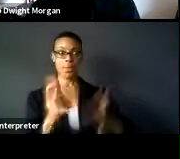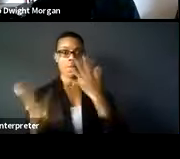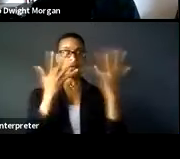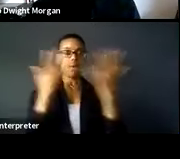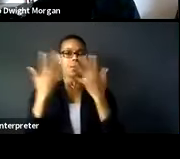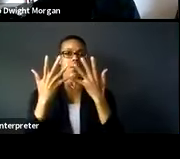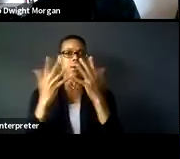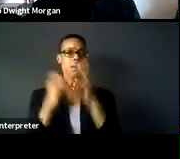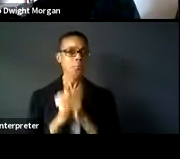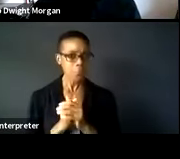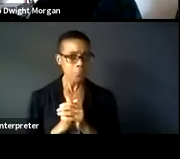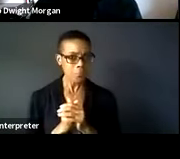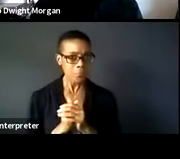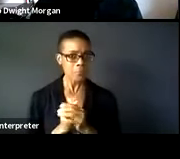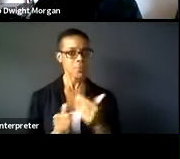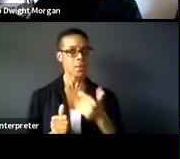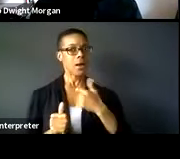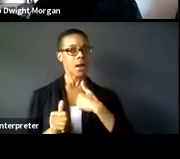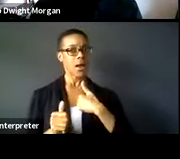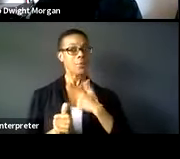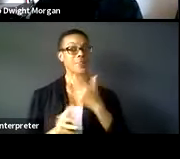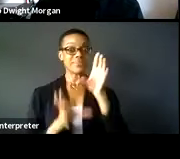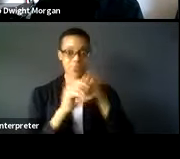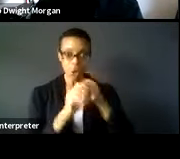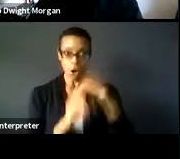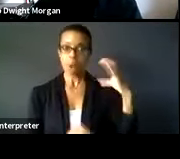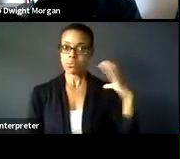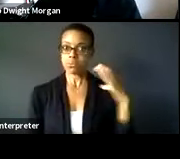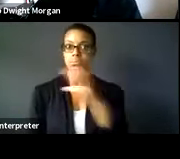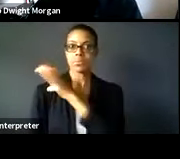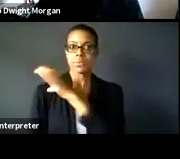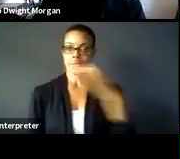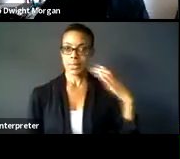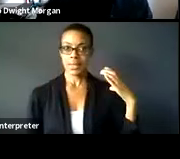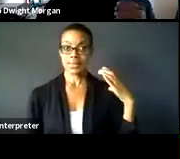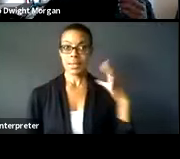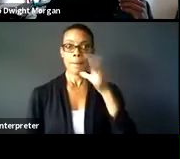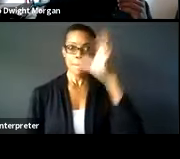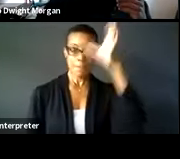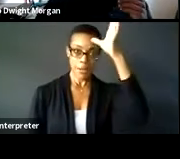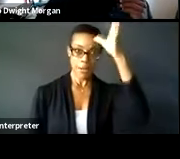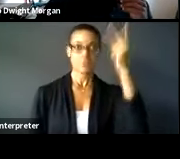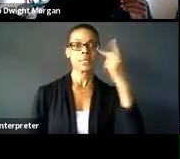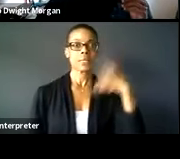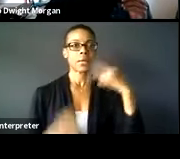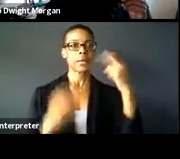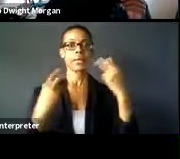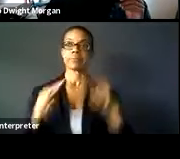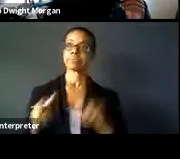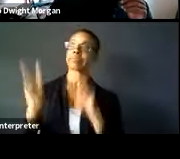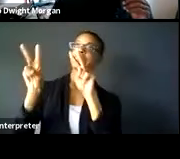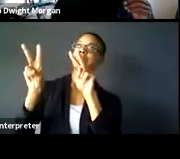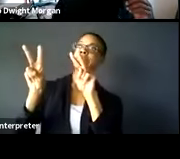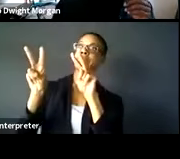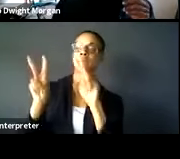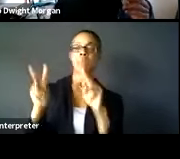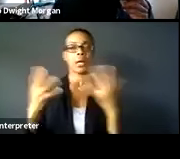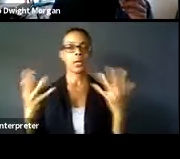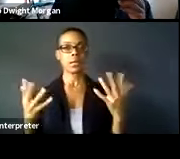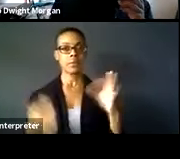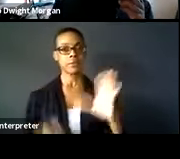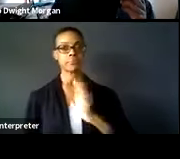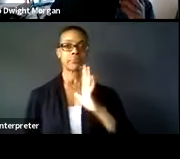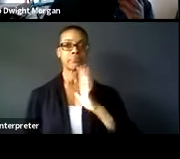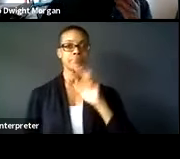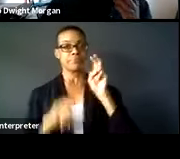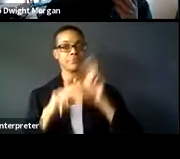that parents are meant to go through the system and be engaged, I didn't naturally have a lot of Black families coming and